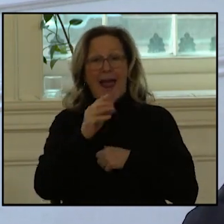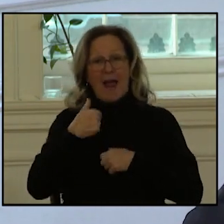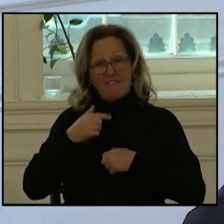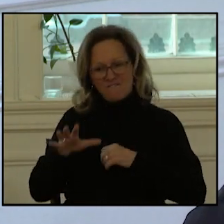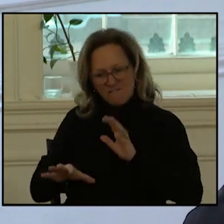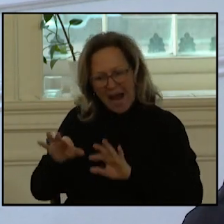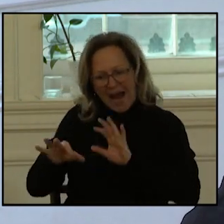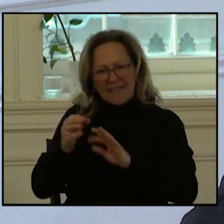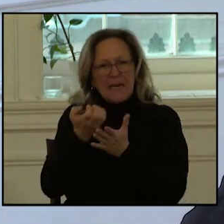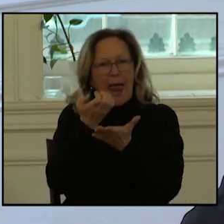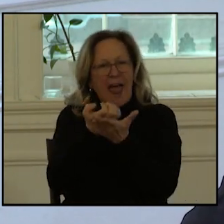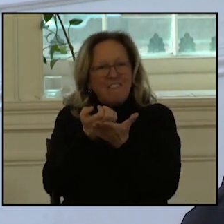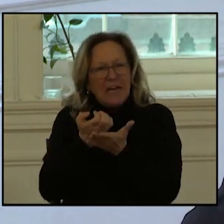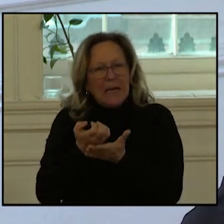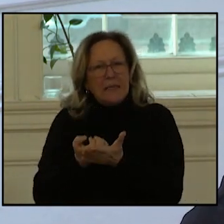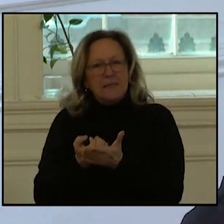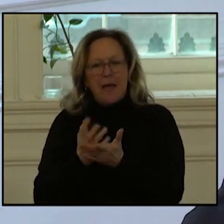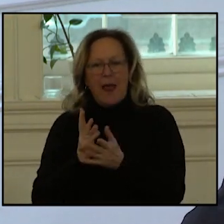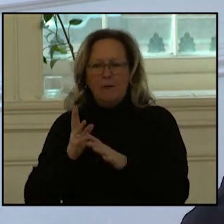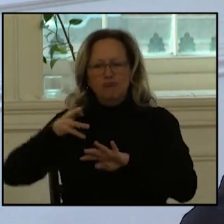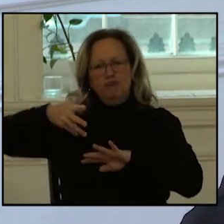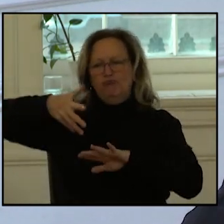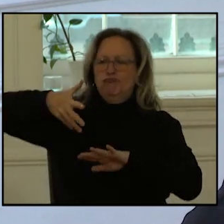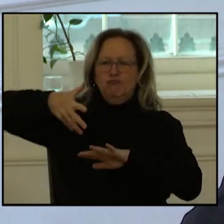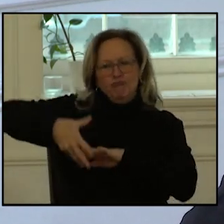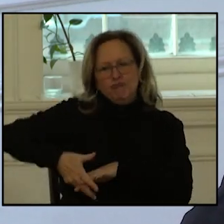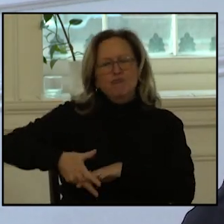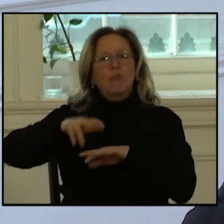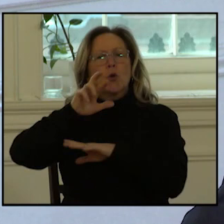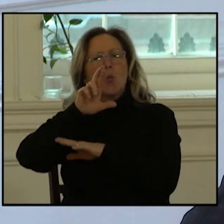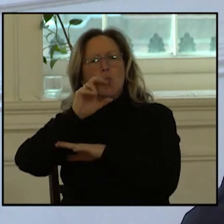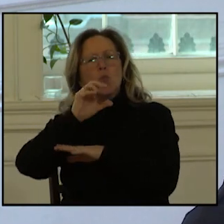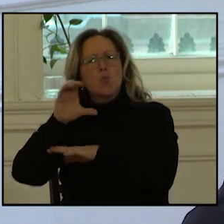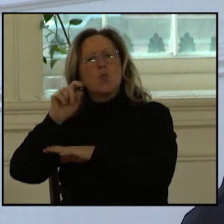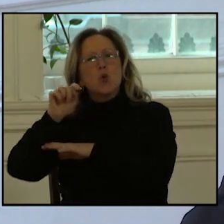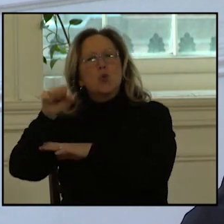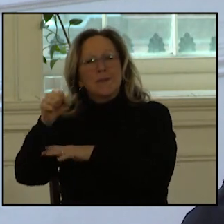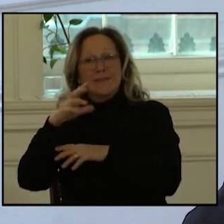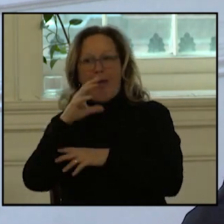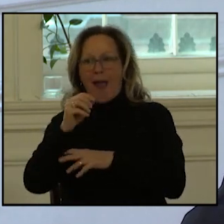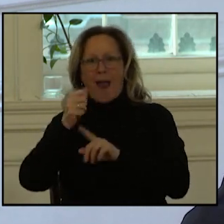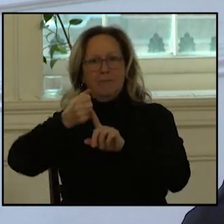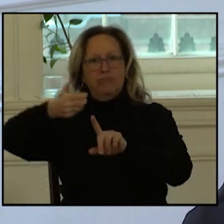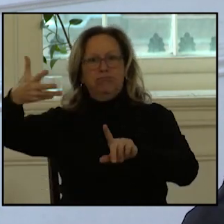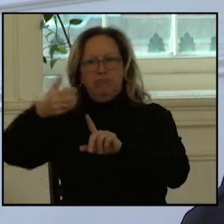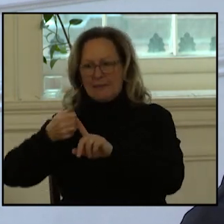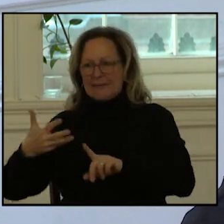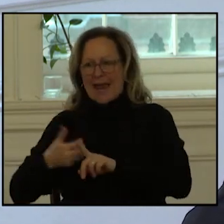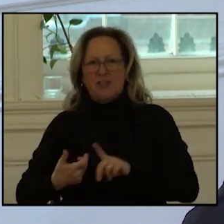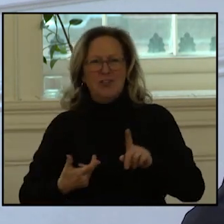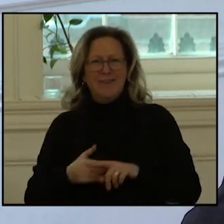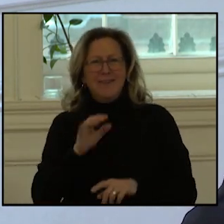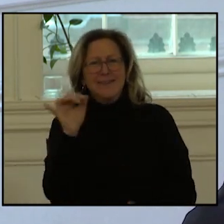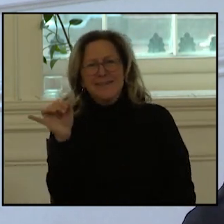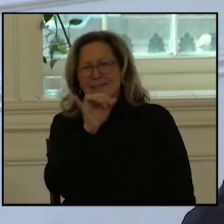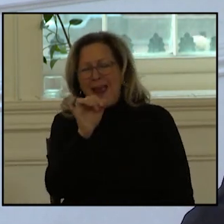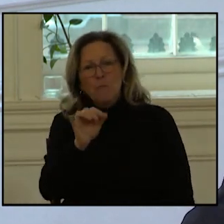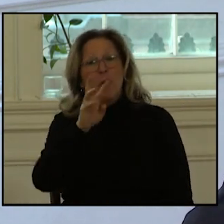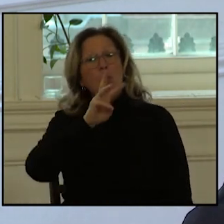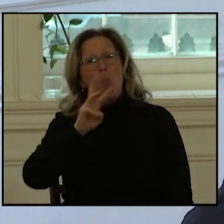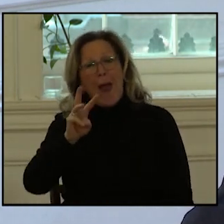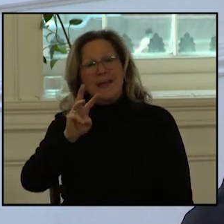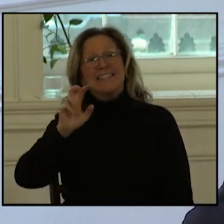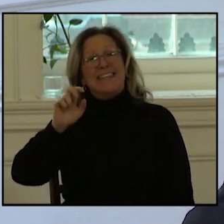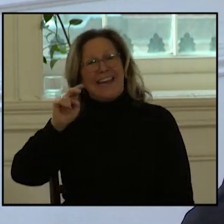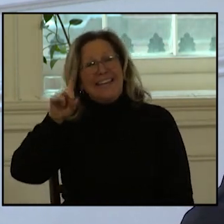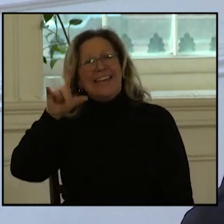evidence and roots of who we are. And the tentacles, and of course, the West Indies is no different, really, than